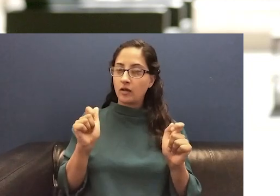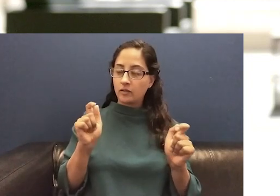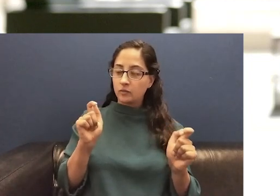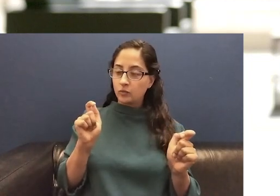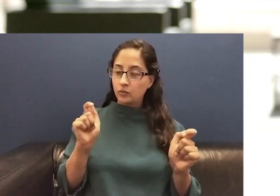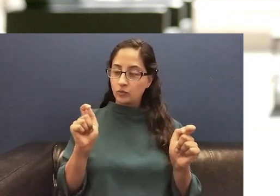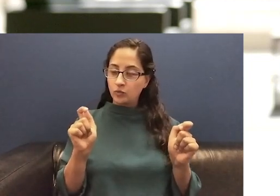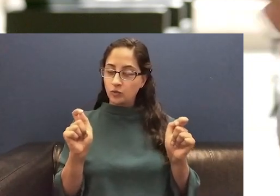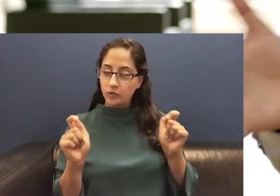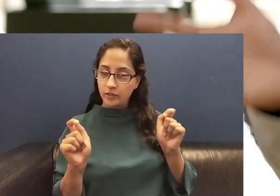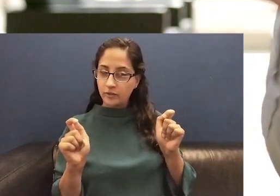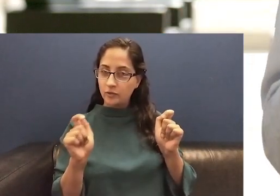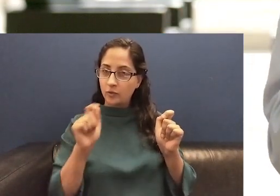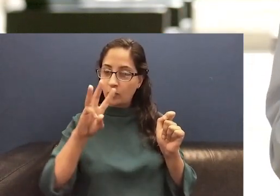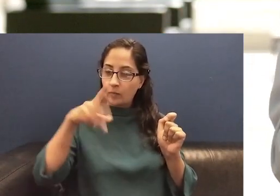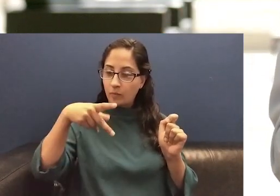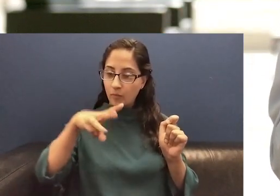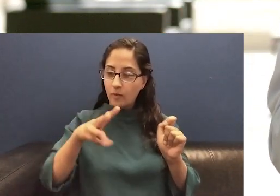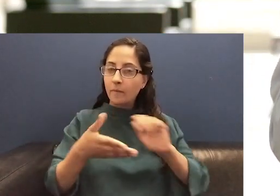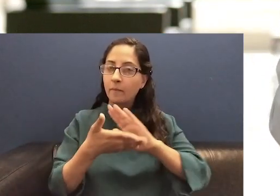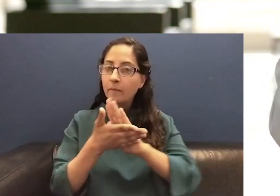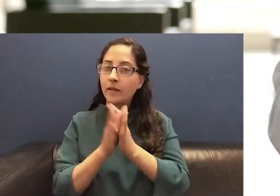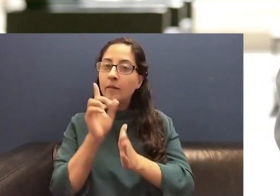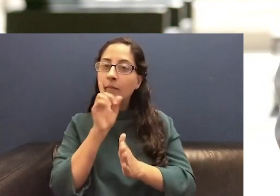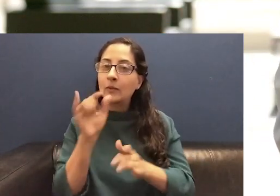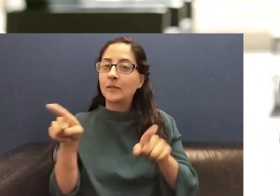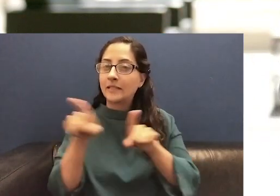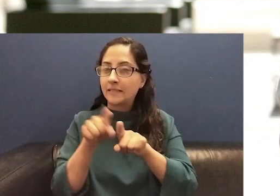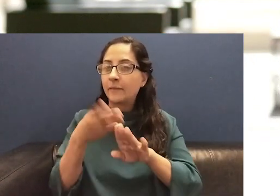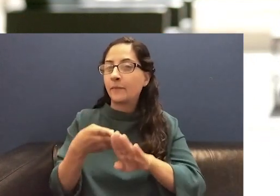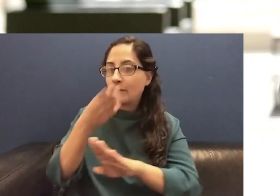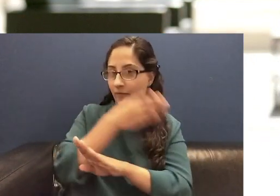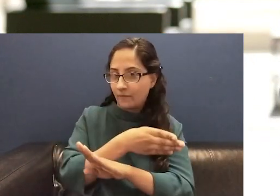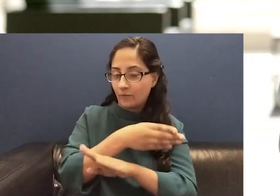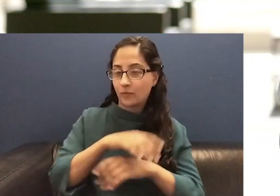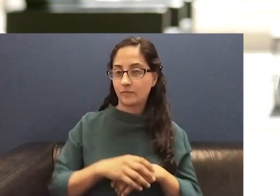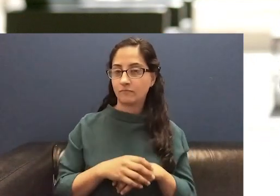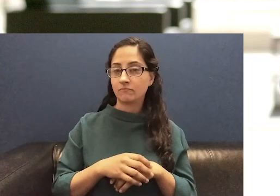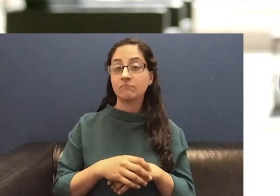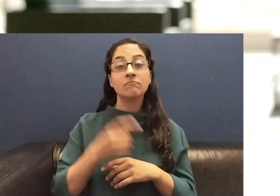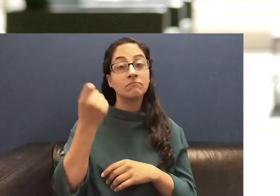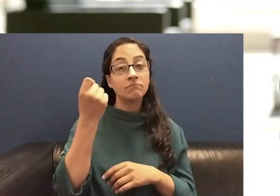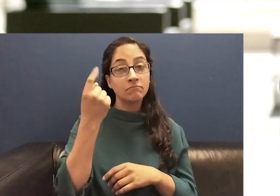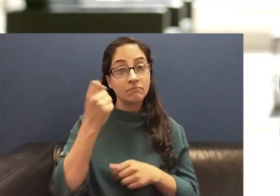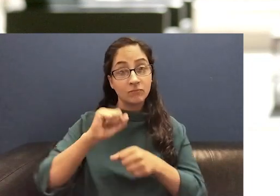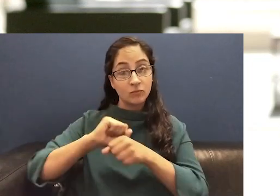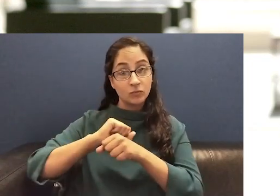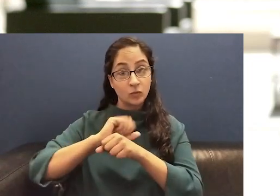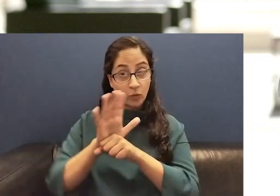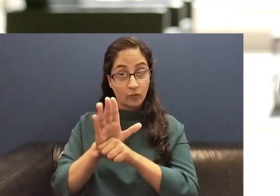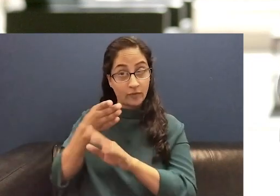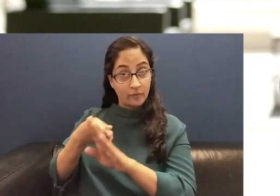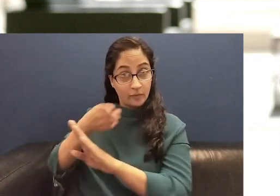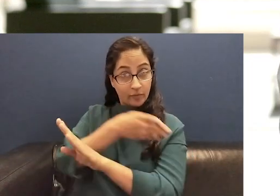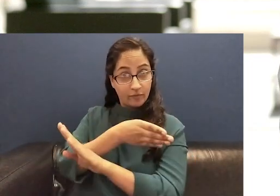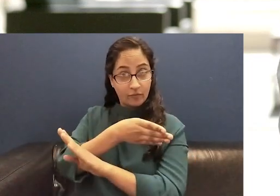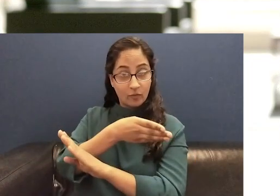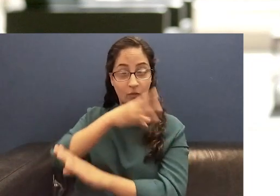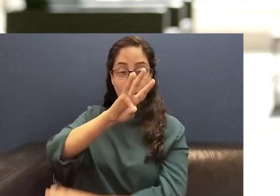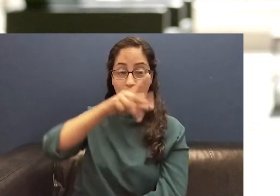ways. And the most important is that we're going back to the spring, because you'll recall for the last couple of years, the World Partnership Walk campaign